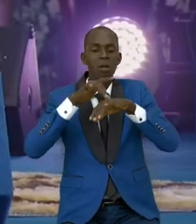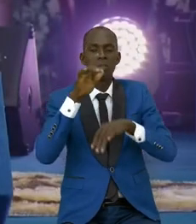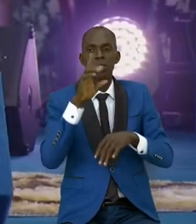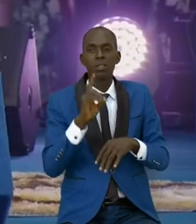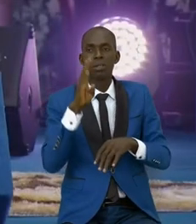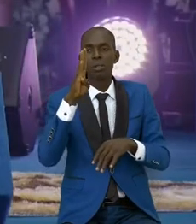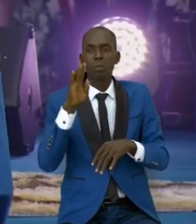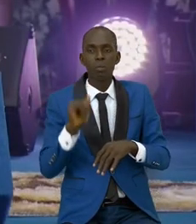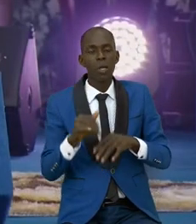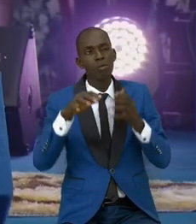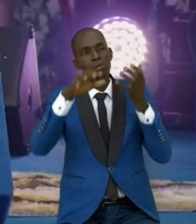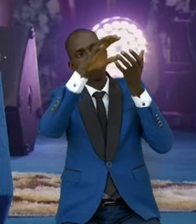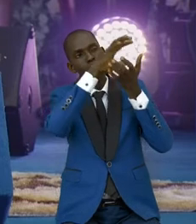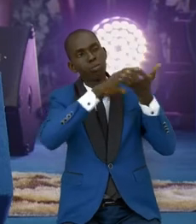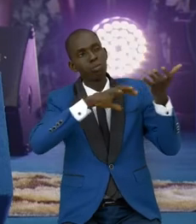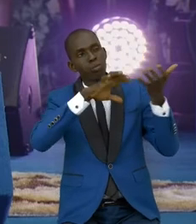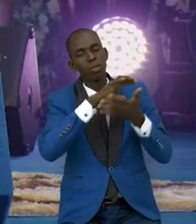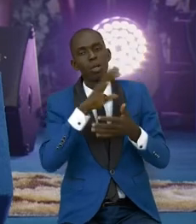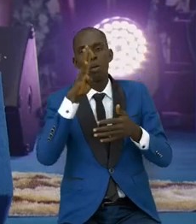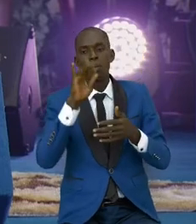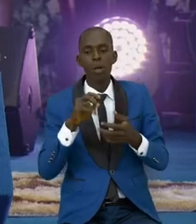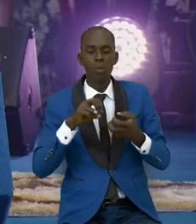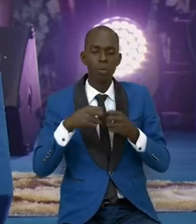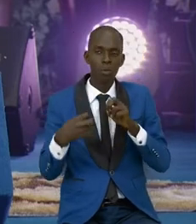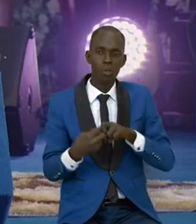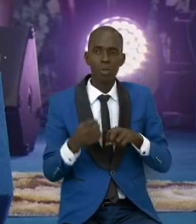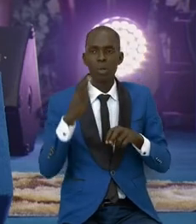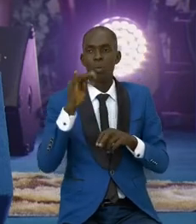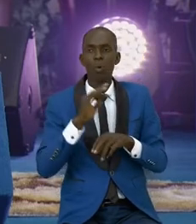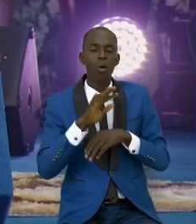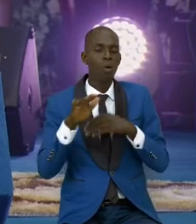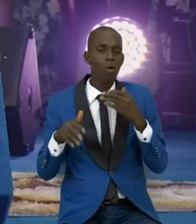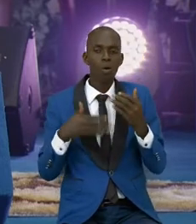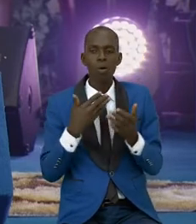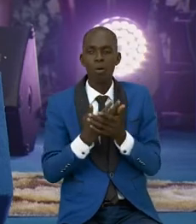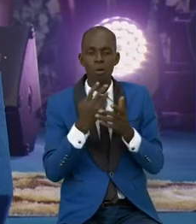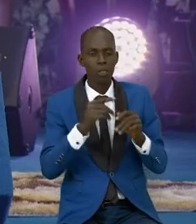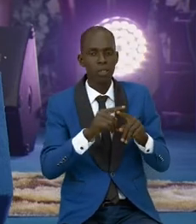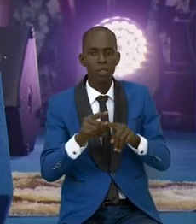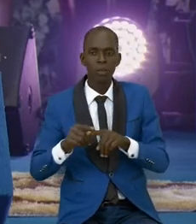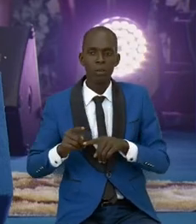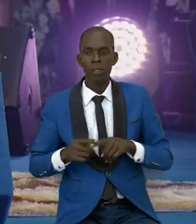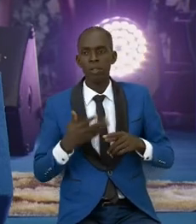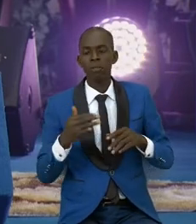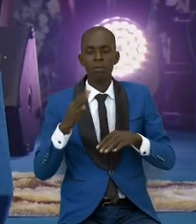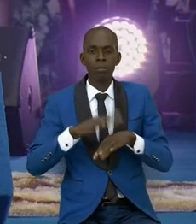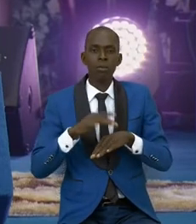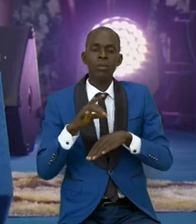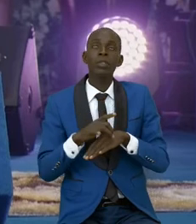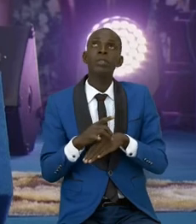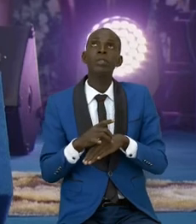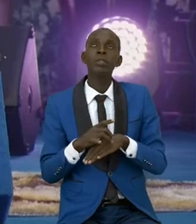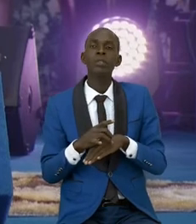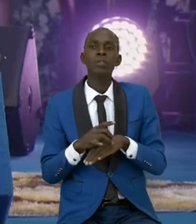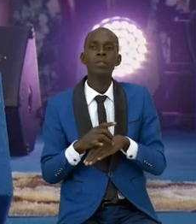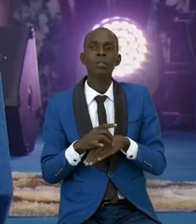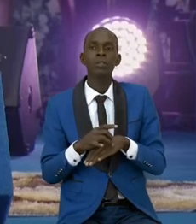the storms, by the problems, by all the various things on earth,